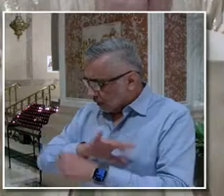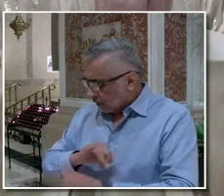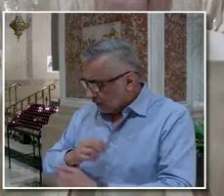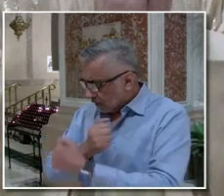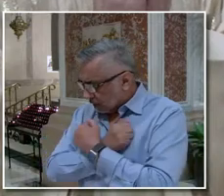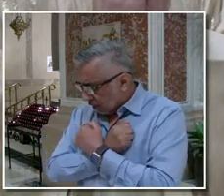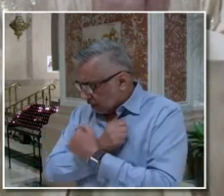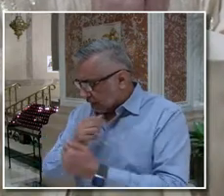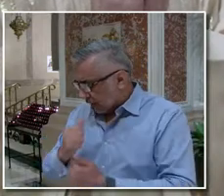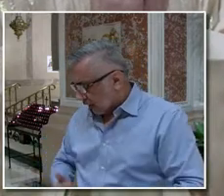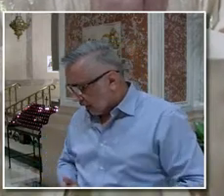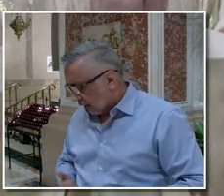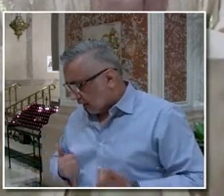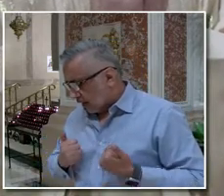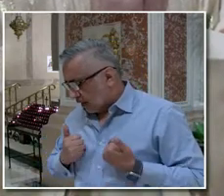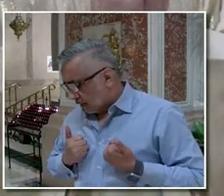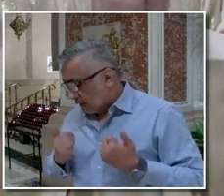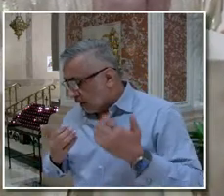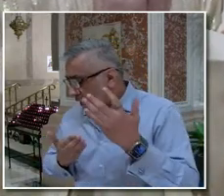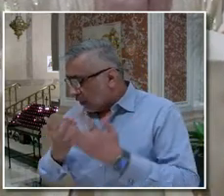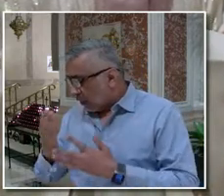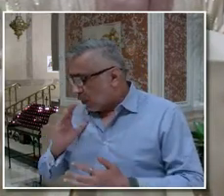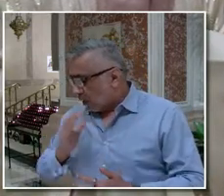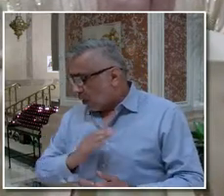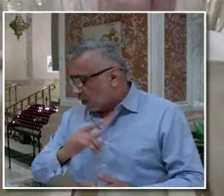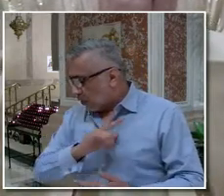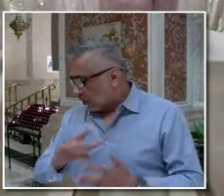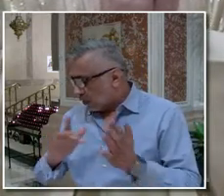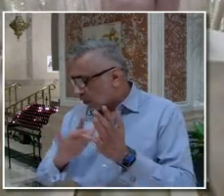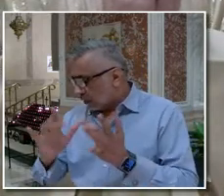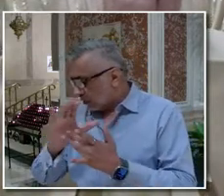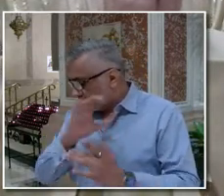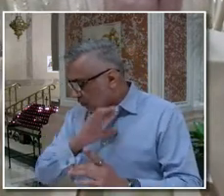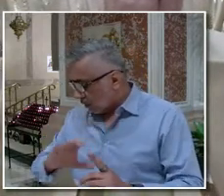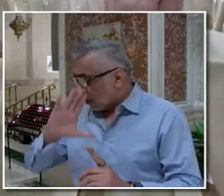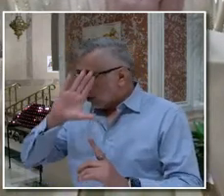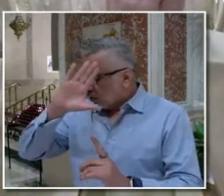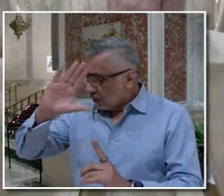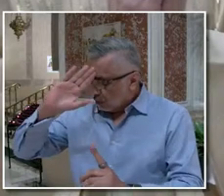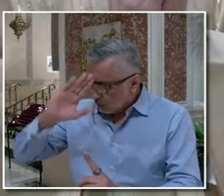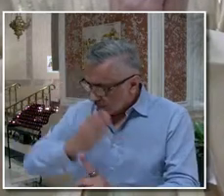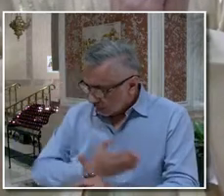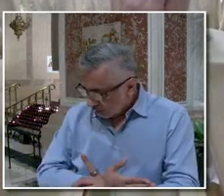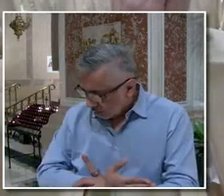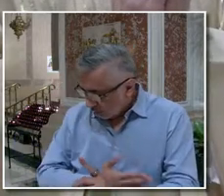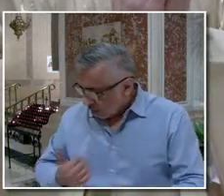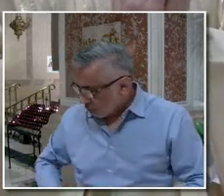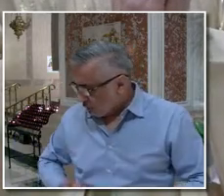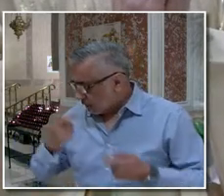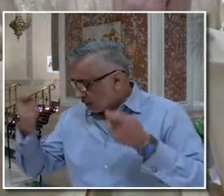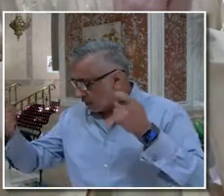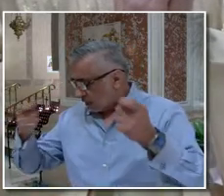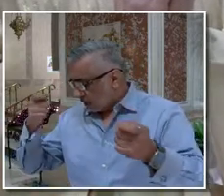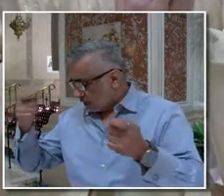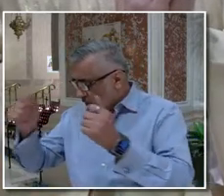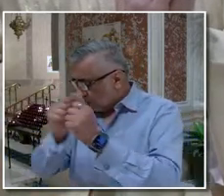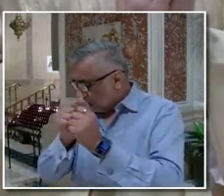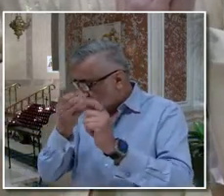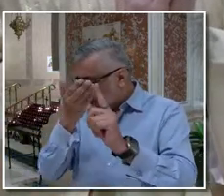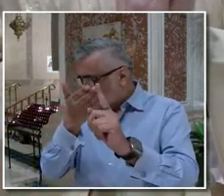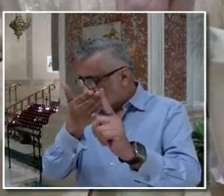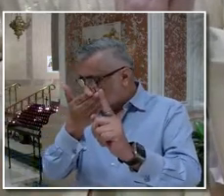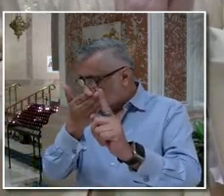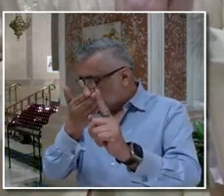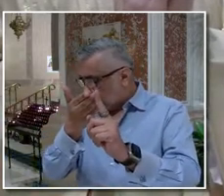and life. Through our Lord Jesus Christ, your Son, who lives and reigns with